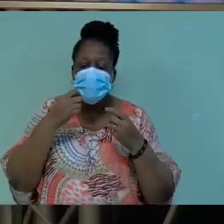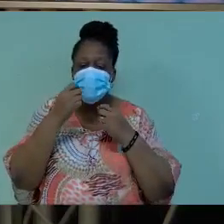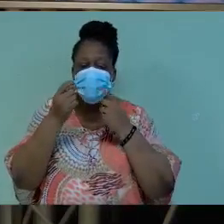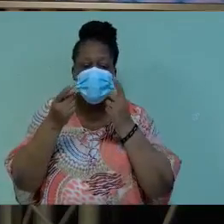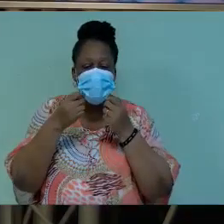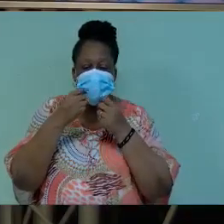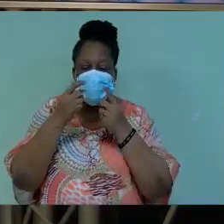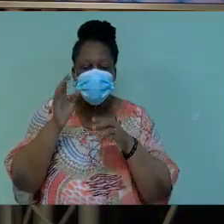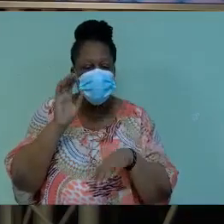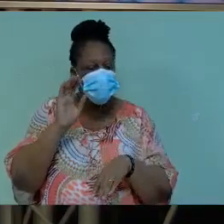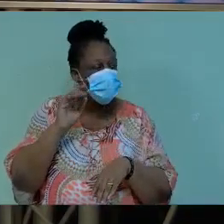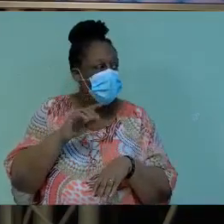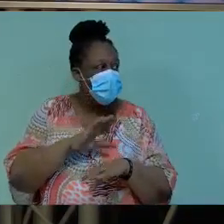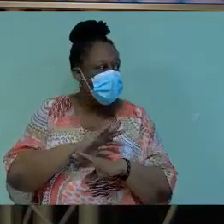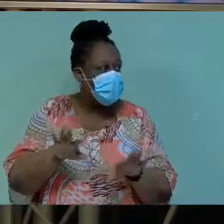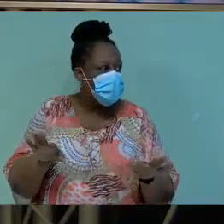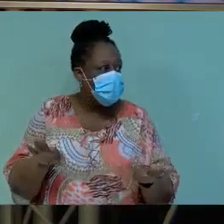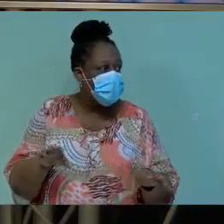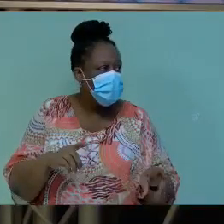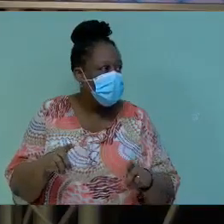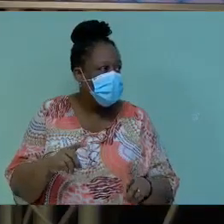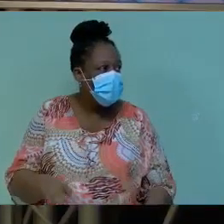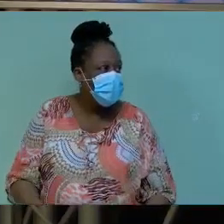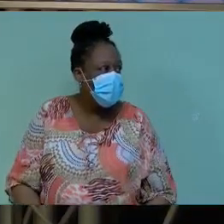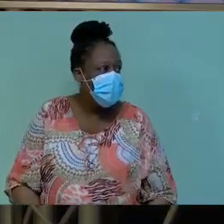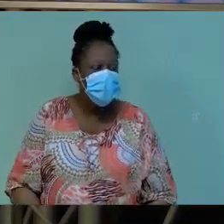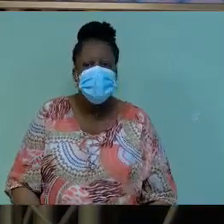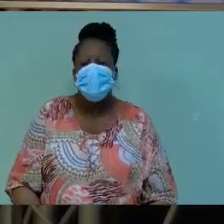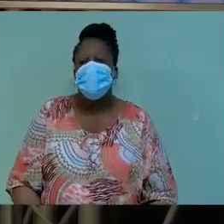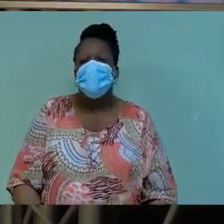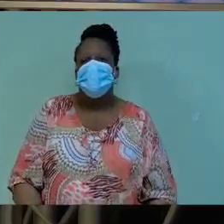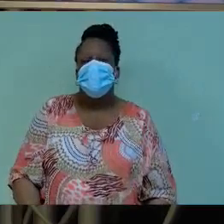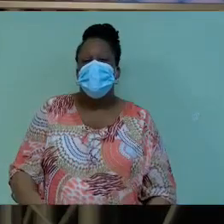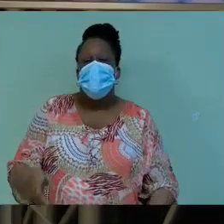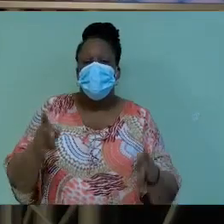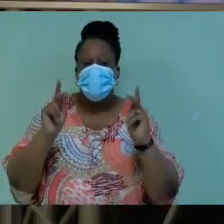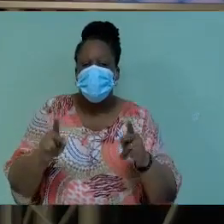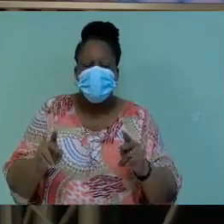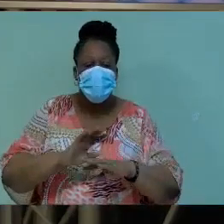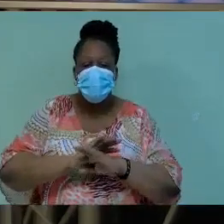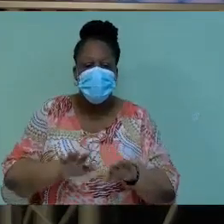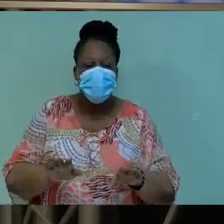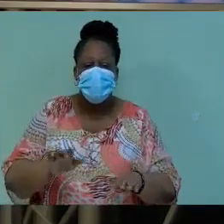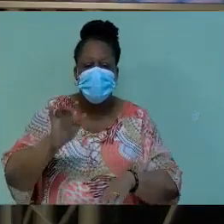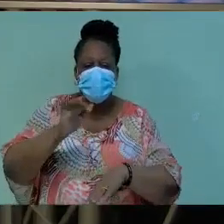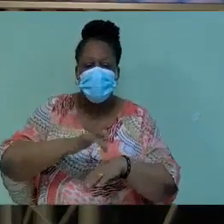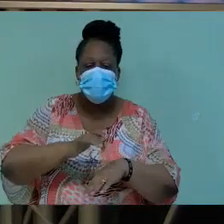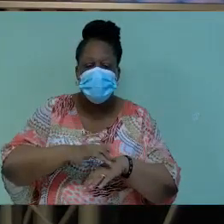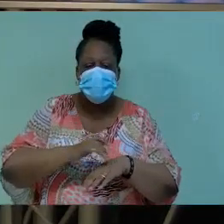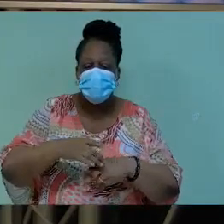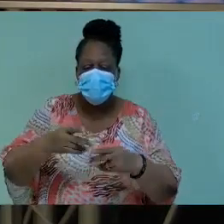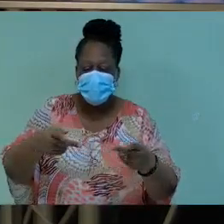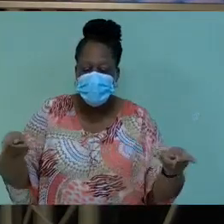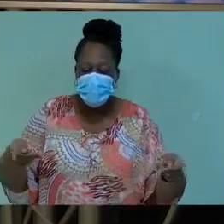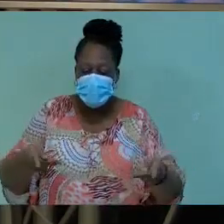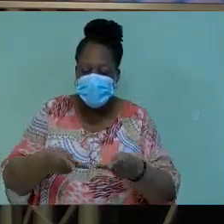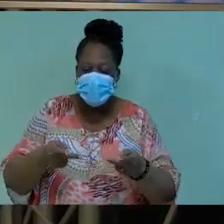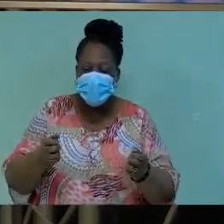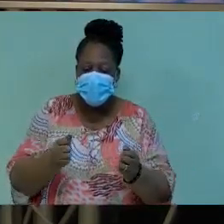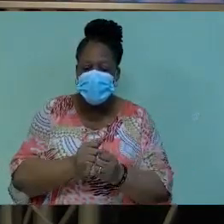one doesn't go around touching surfaces with their elbow. Okay, and so by asking persons to greet with